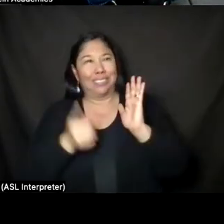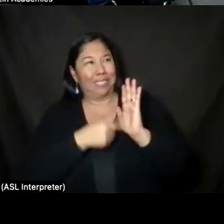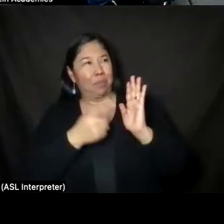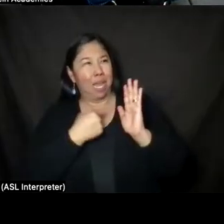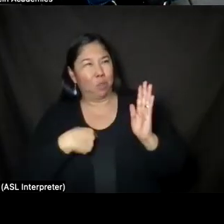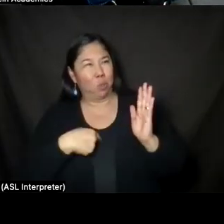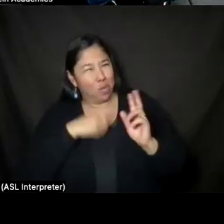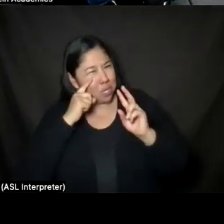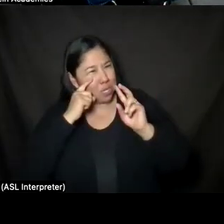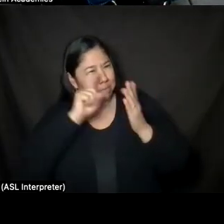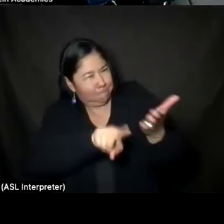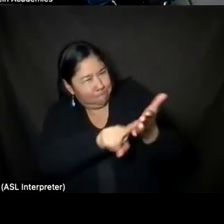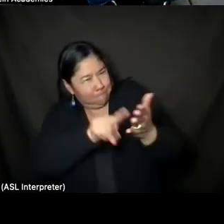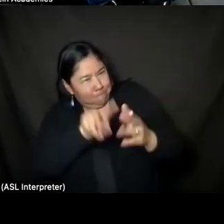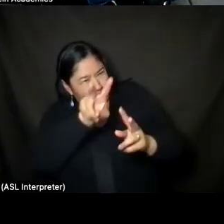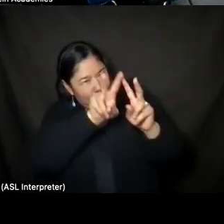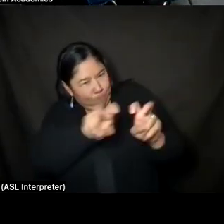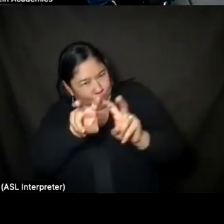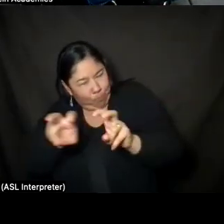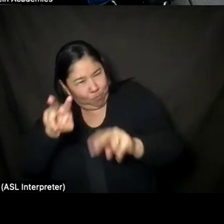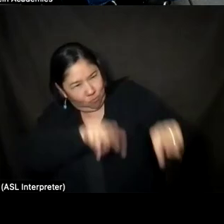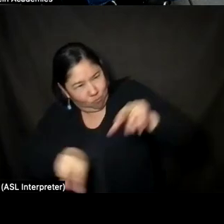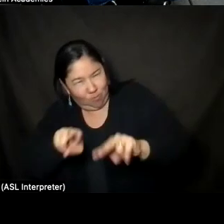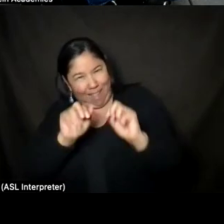where there's a breakdown if a child is having a hard time.